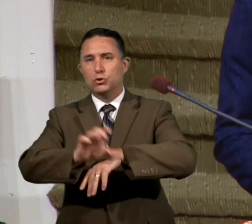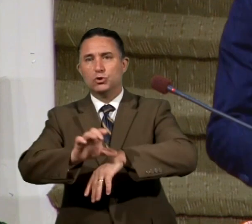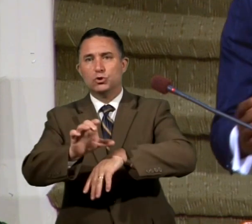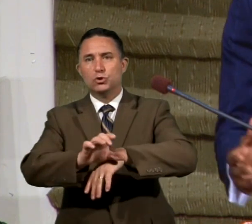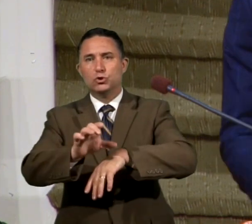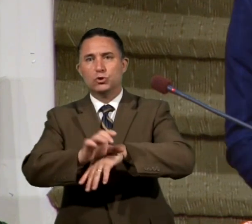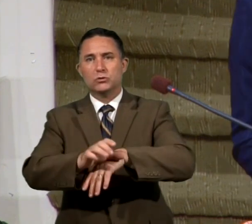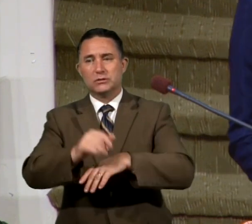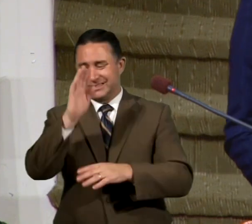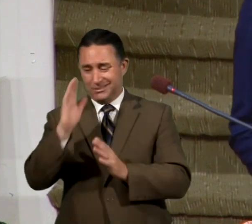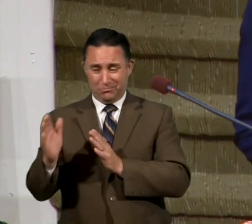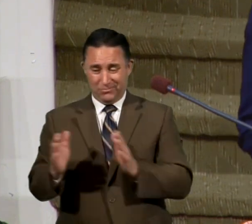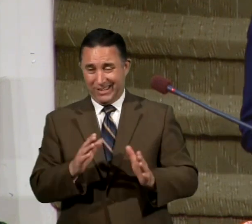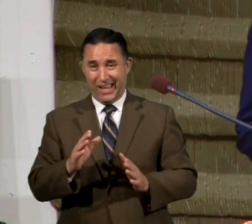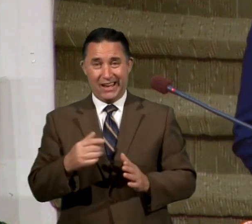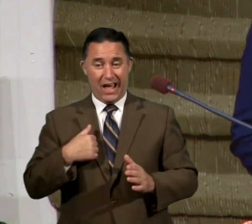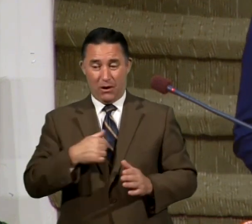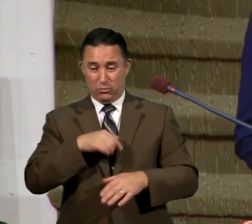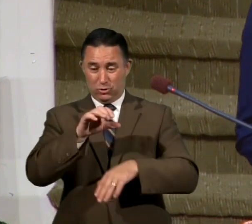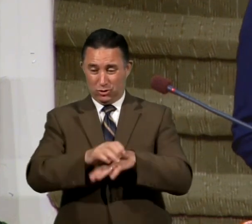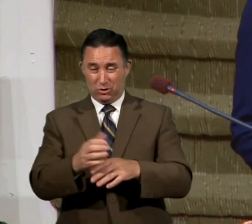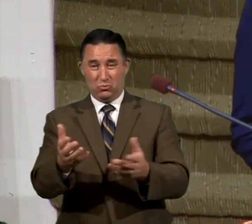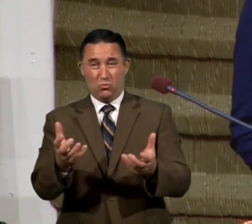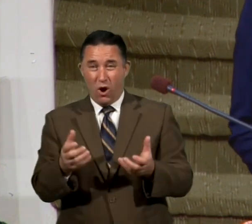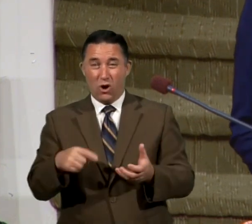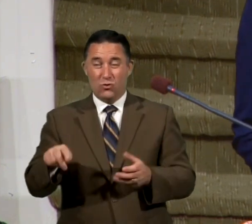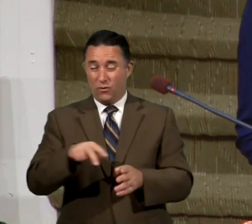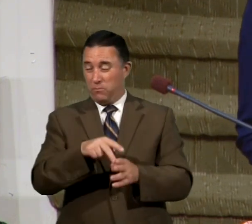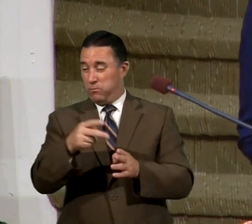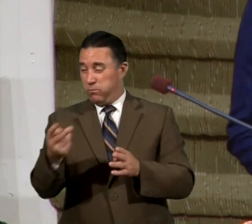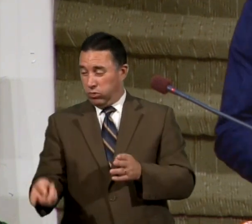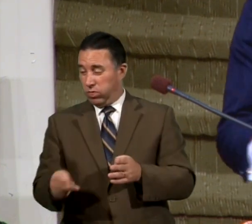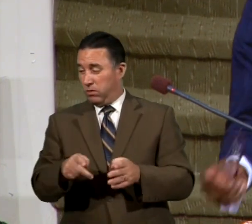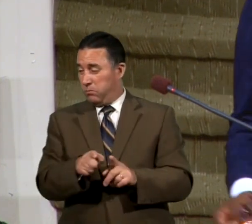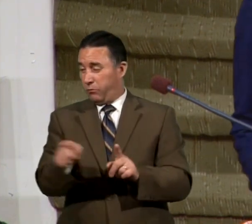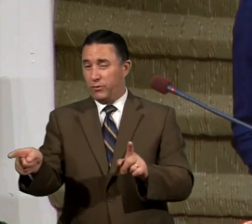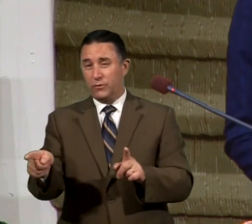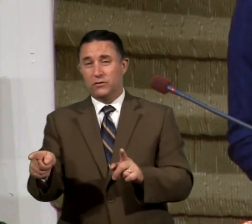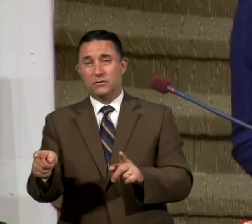It's not God's desire. It's not our church's desire for you to fall away from God, to